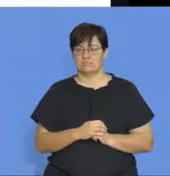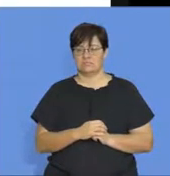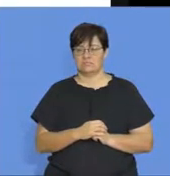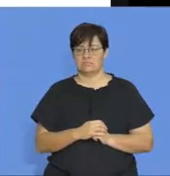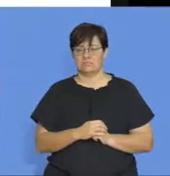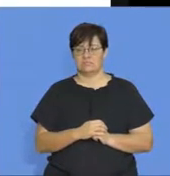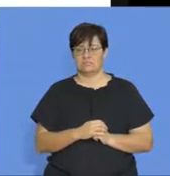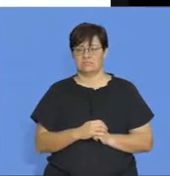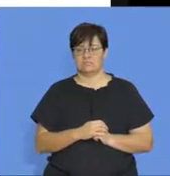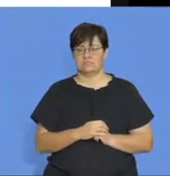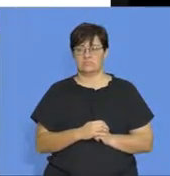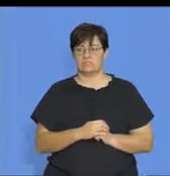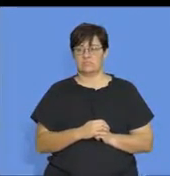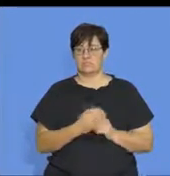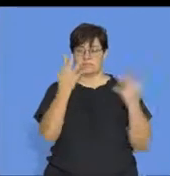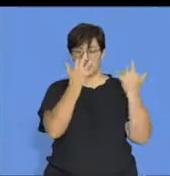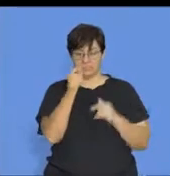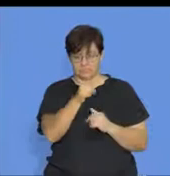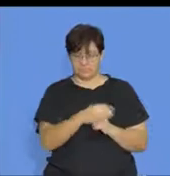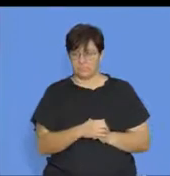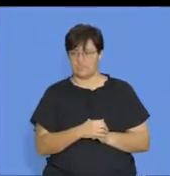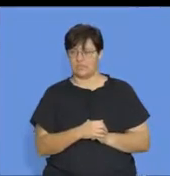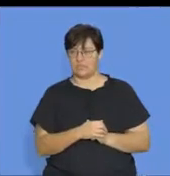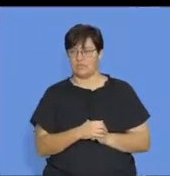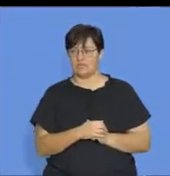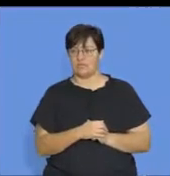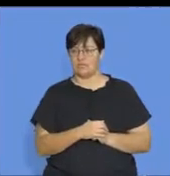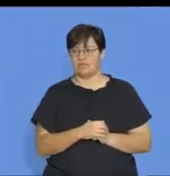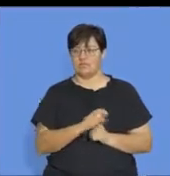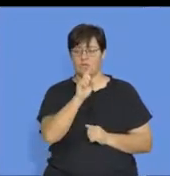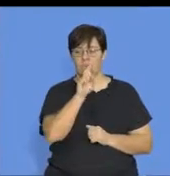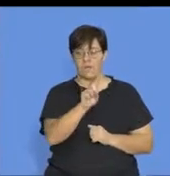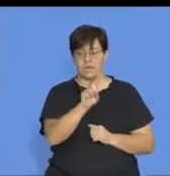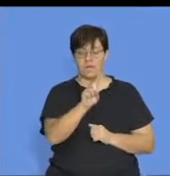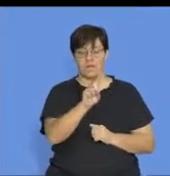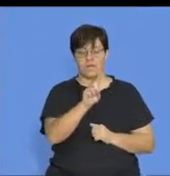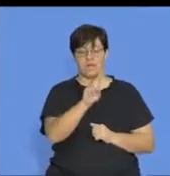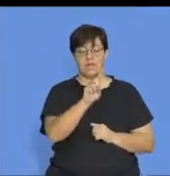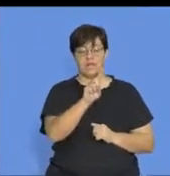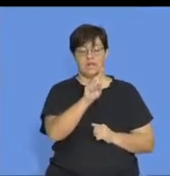let's quickly sort that out. Right, so